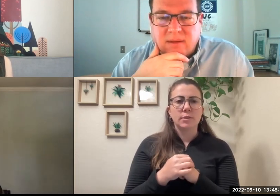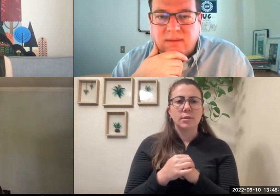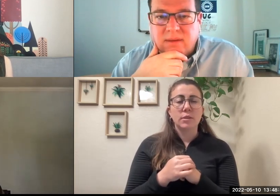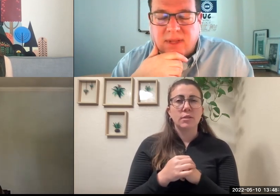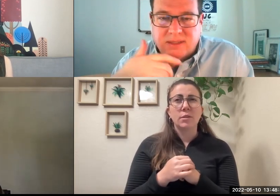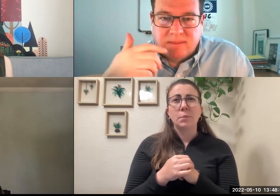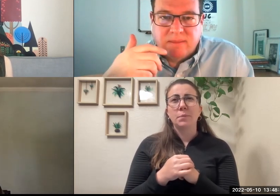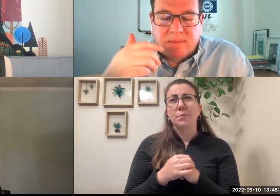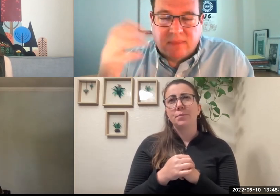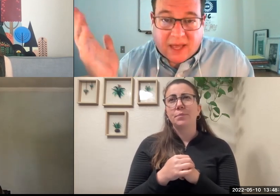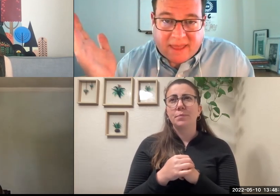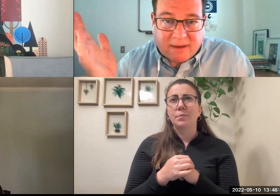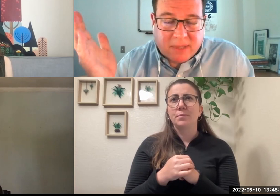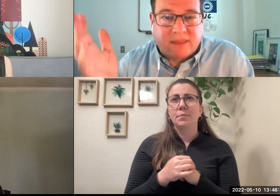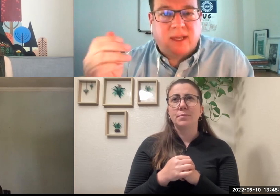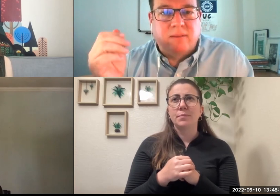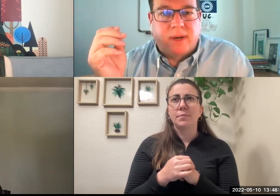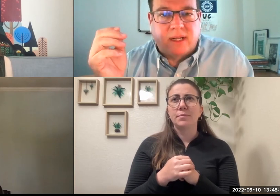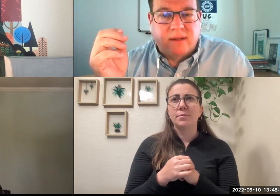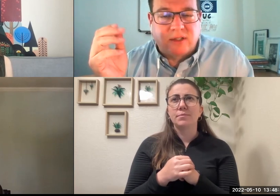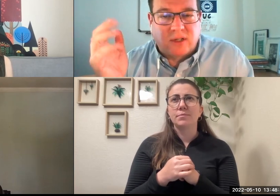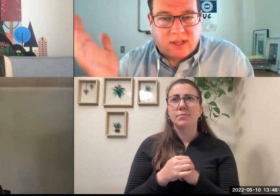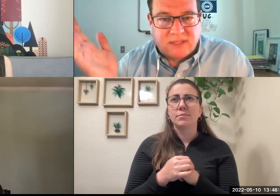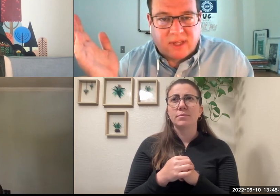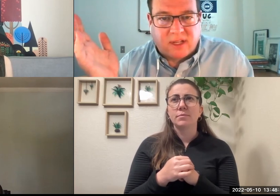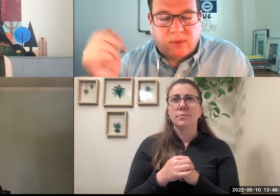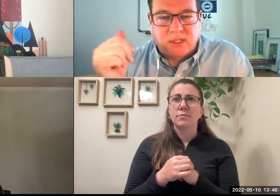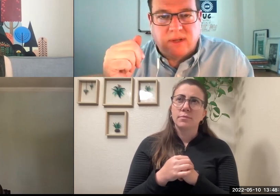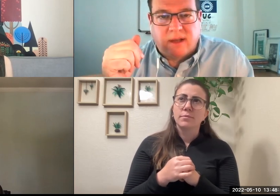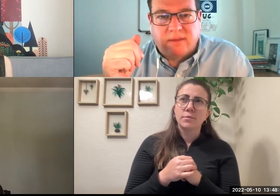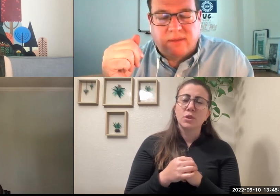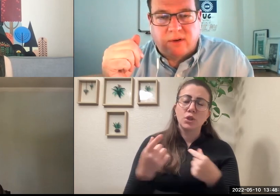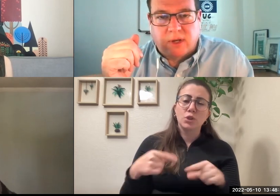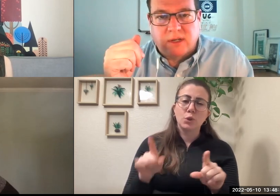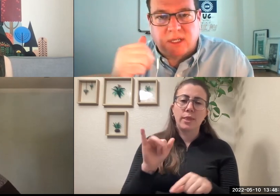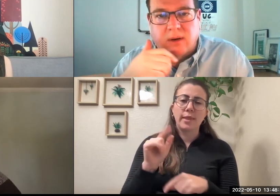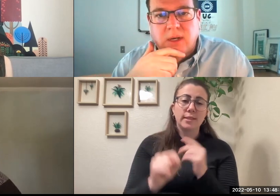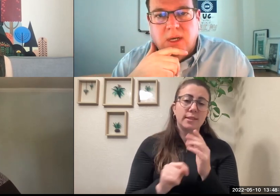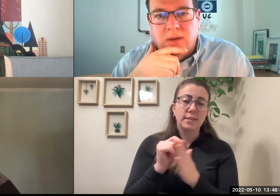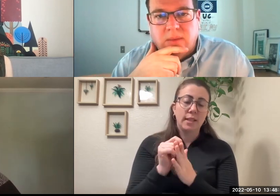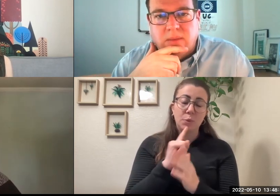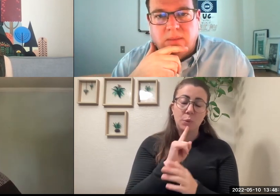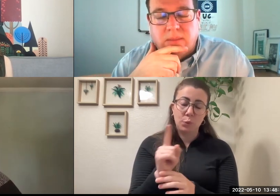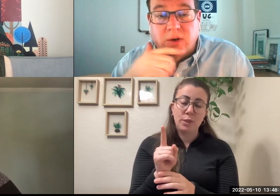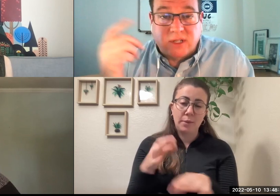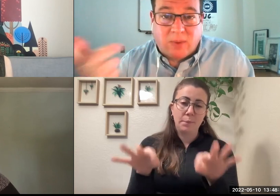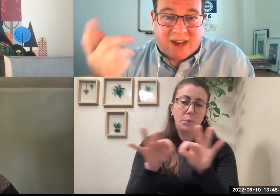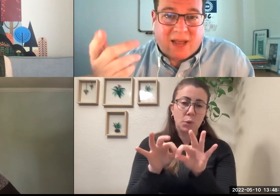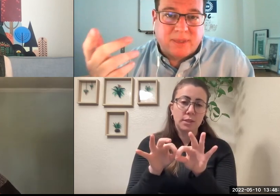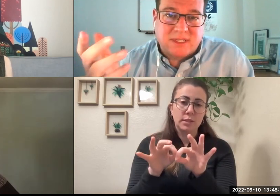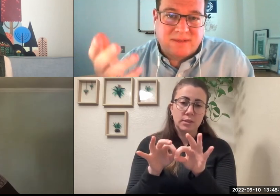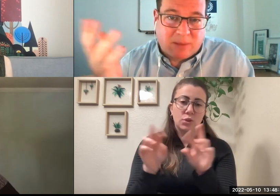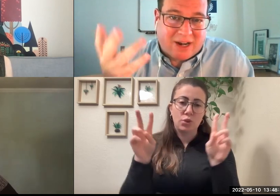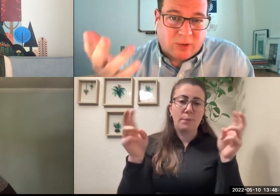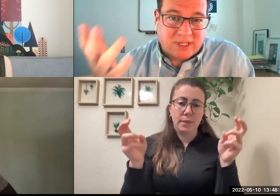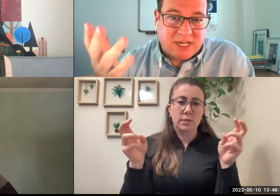mostly that's not that big a thing, but it is certainly less of a thing than it was 34 years ago. Mostly the way that